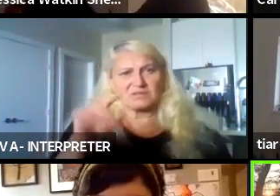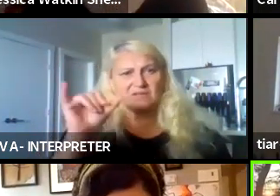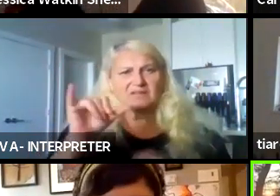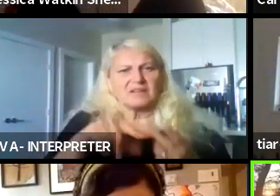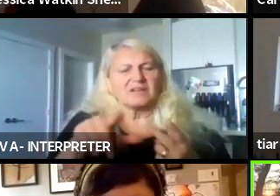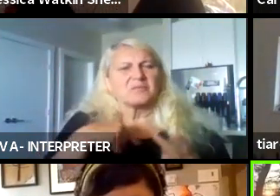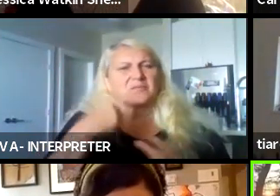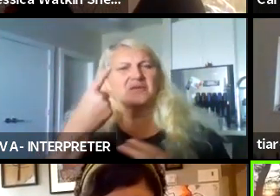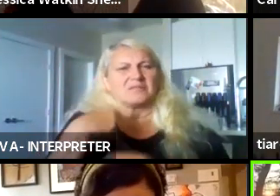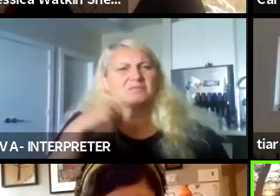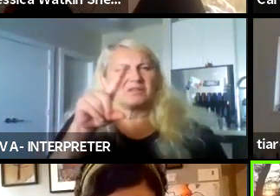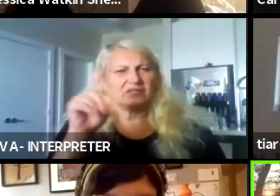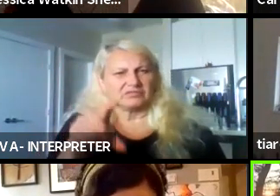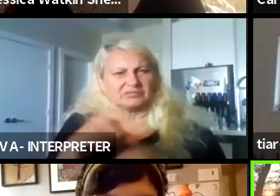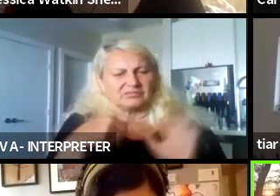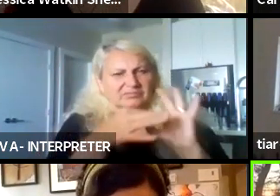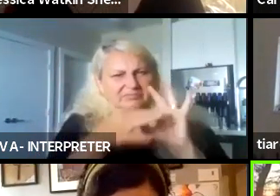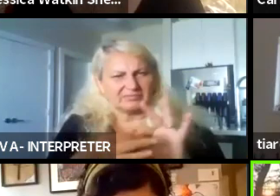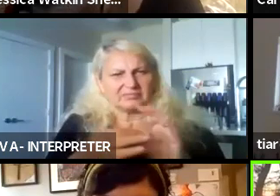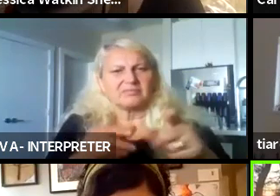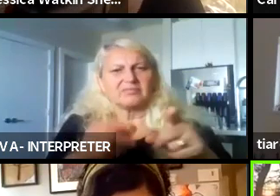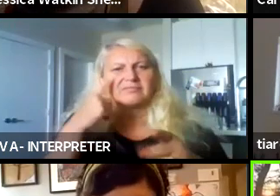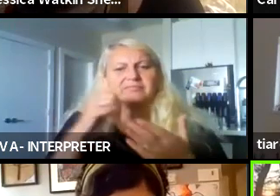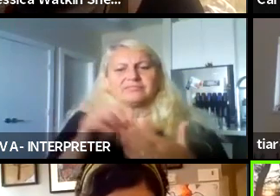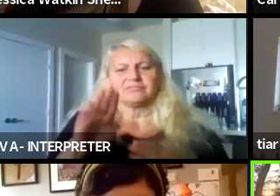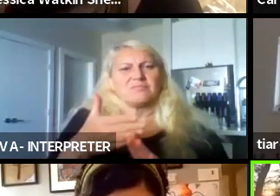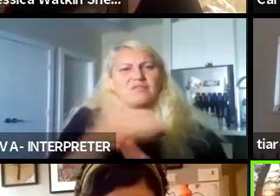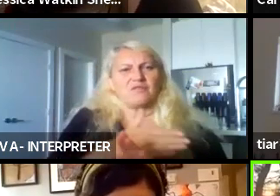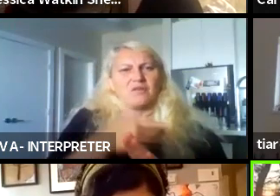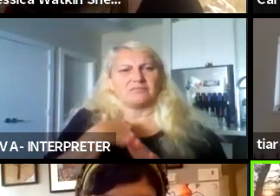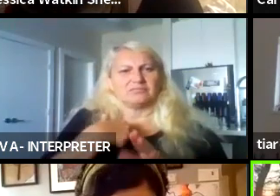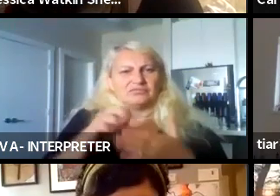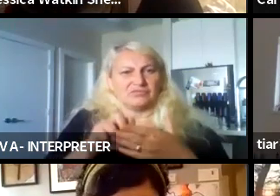had about before I jump in.